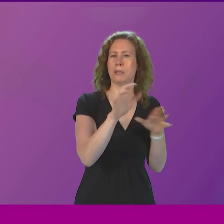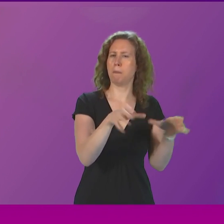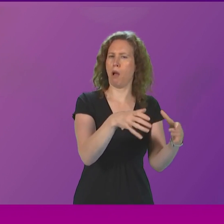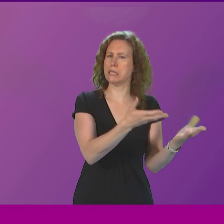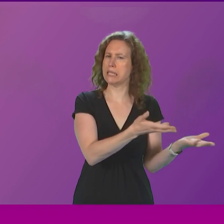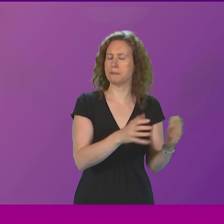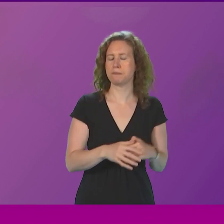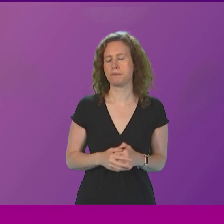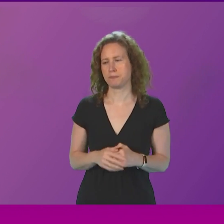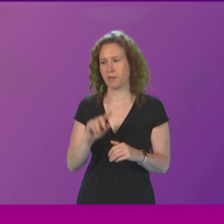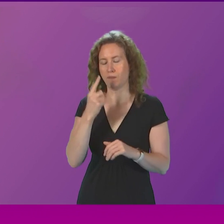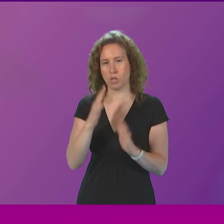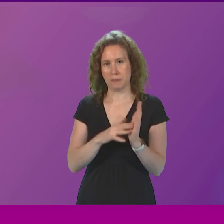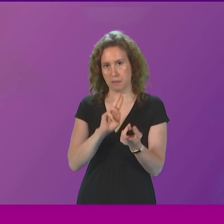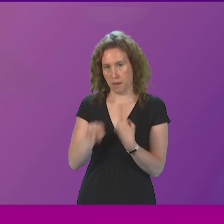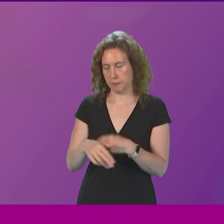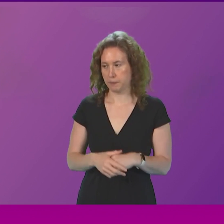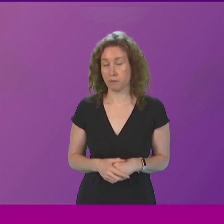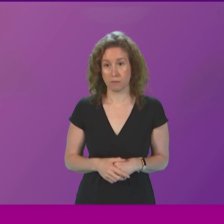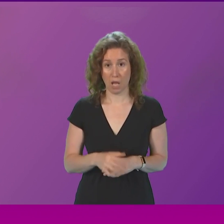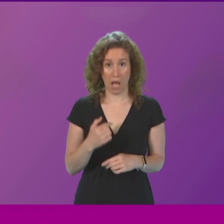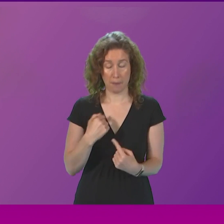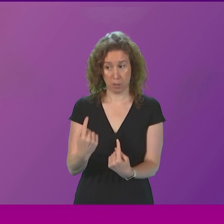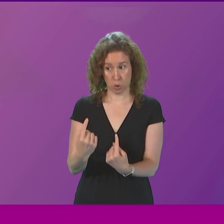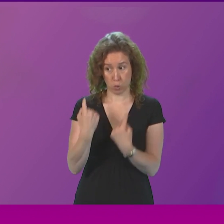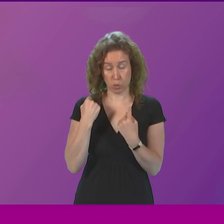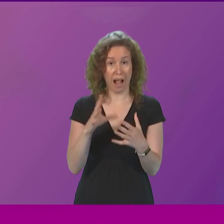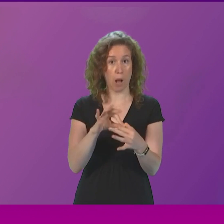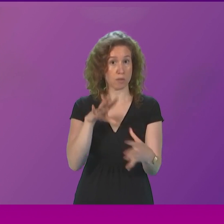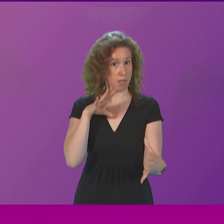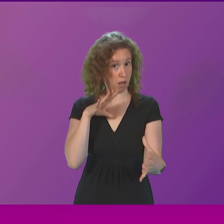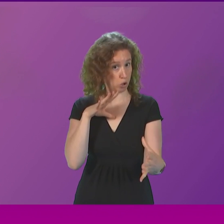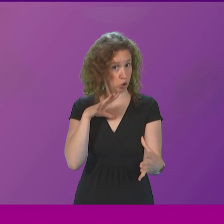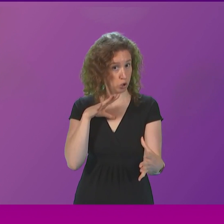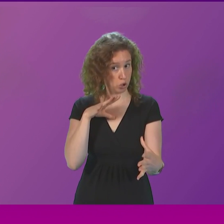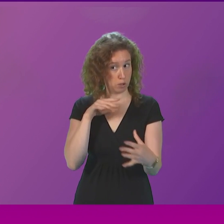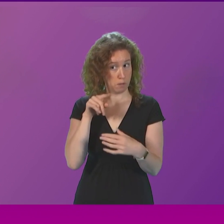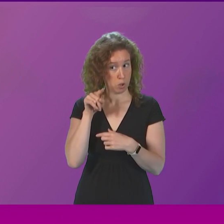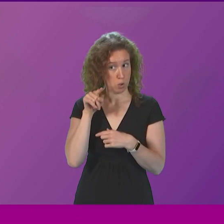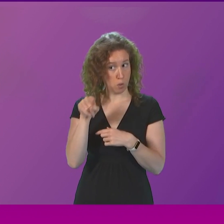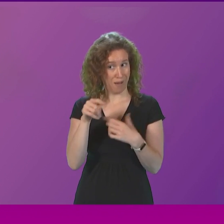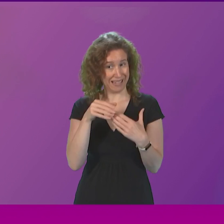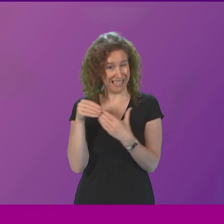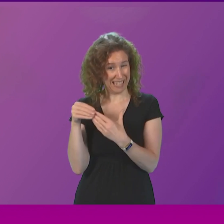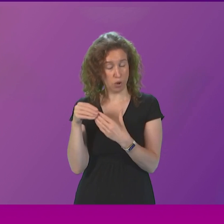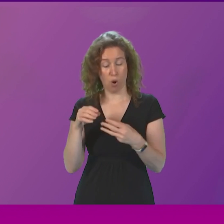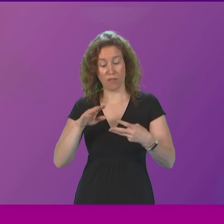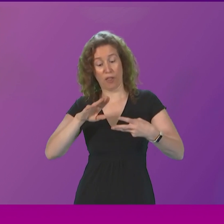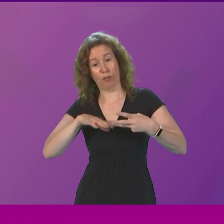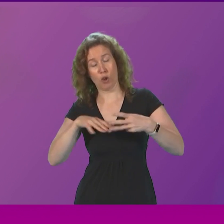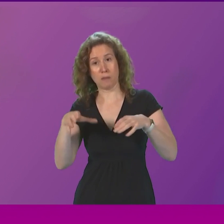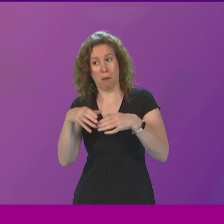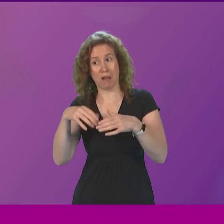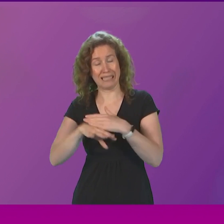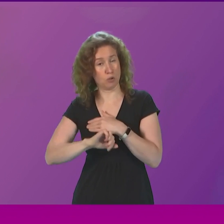First Minister. I'm being accused of being out of touch by the leader of the third party in Scotland, Douglas